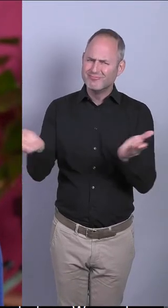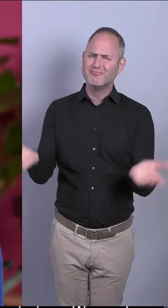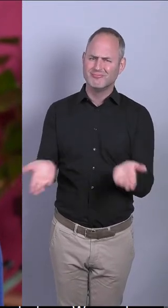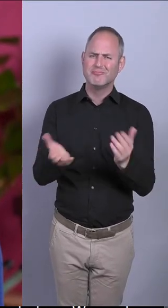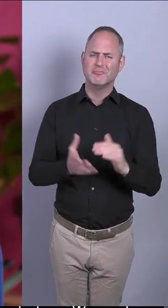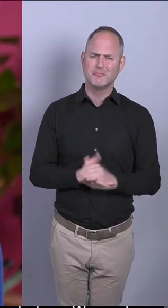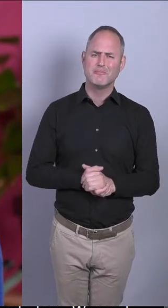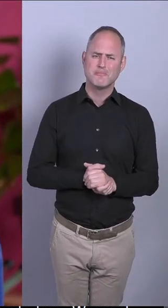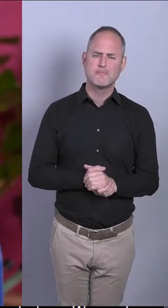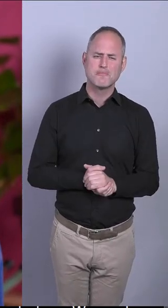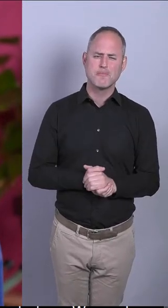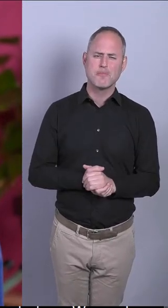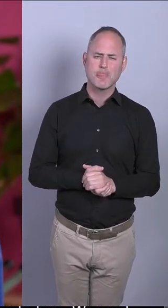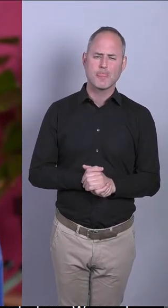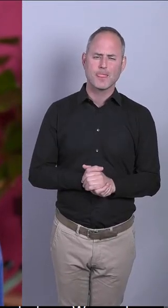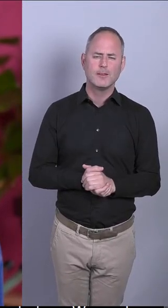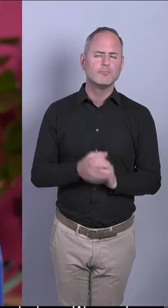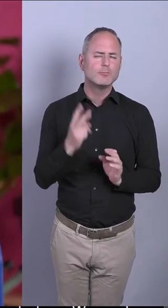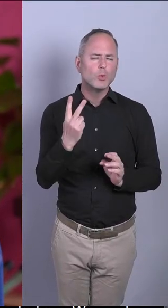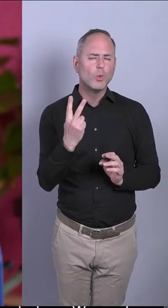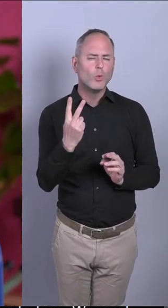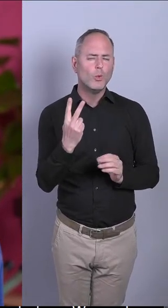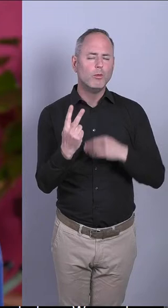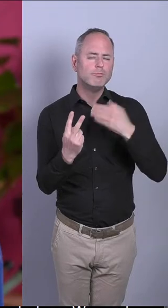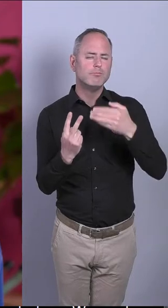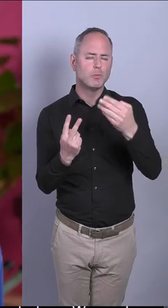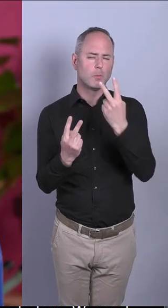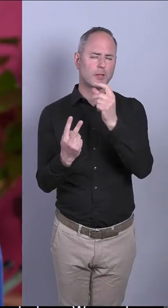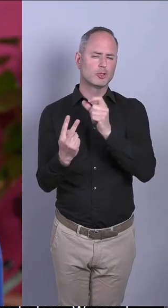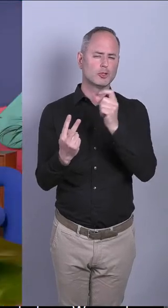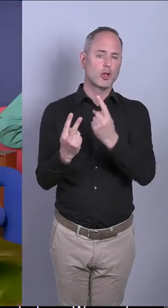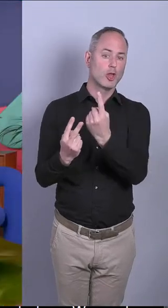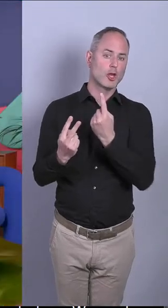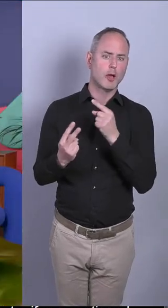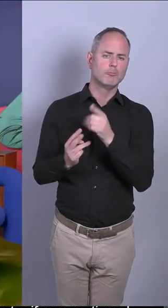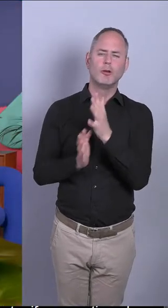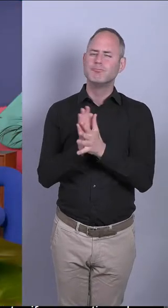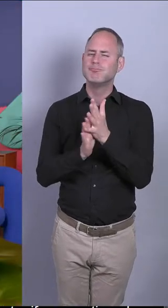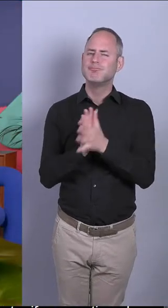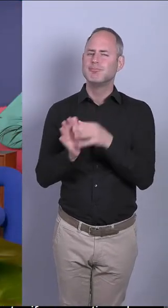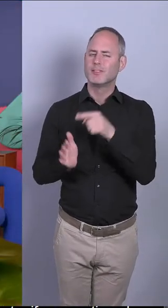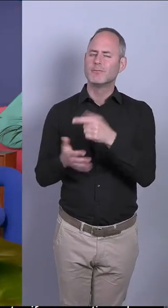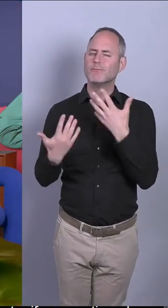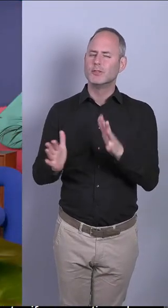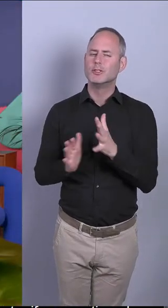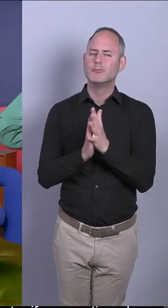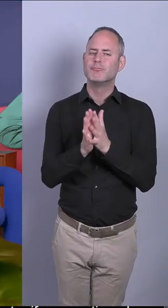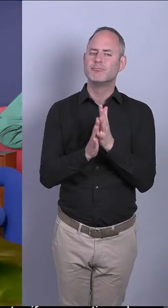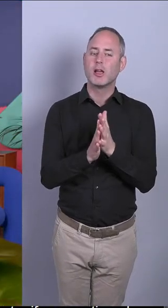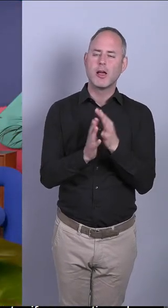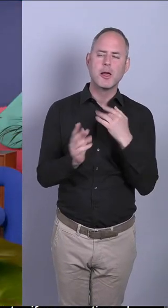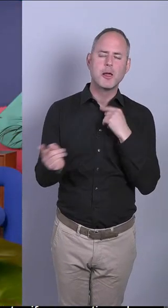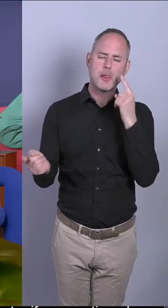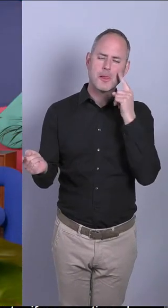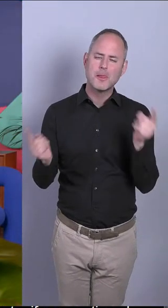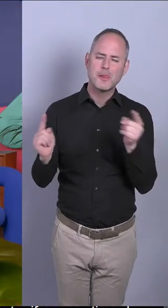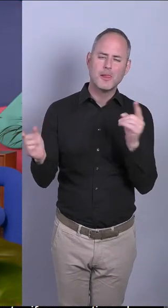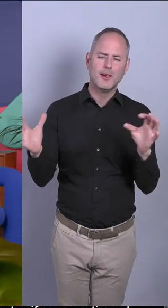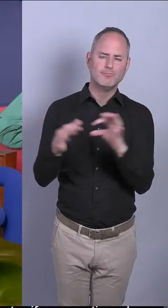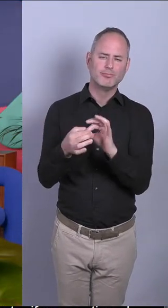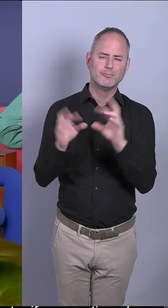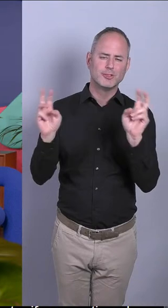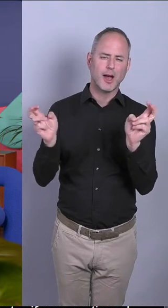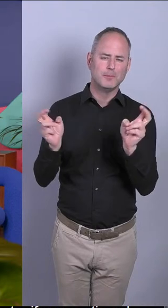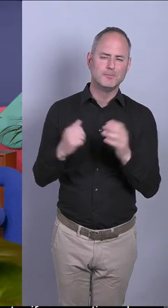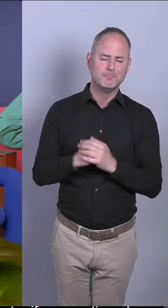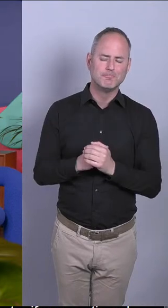last year and who are with us again. Now, the foundation, your foundation, do you support inclusive projects in